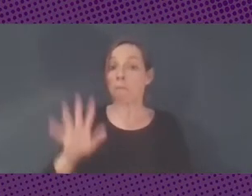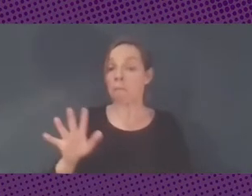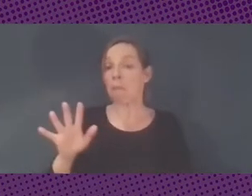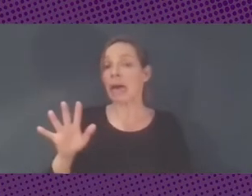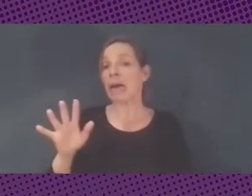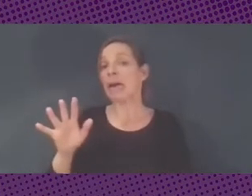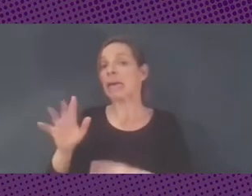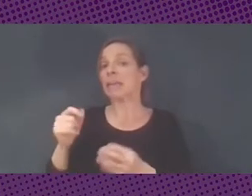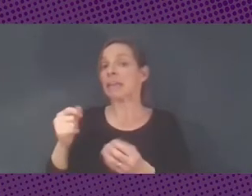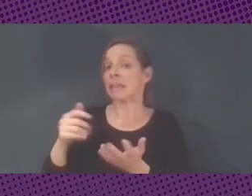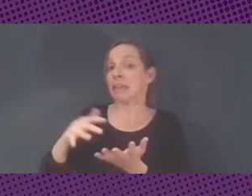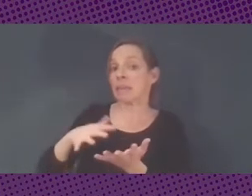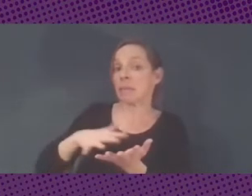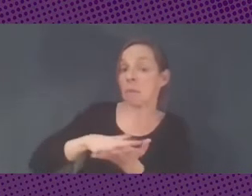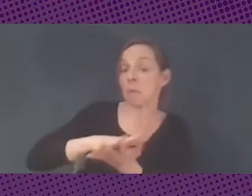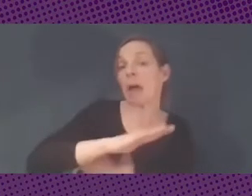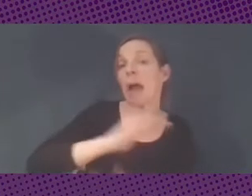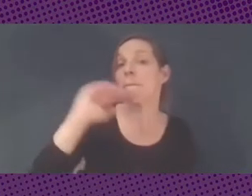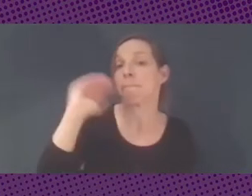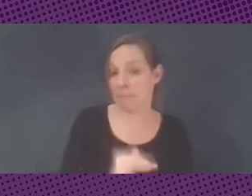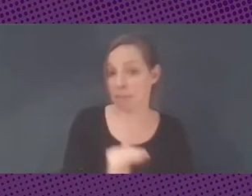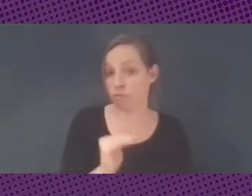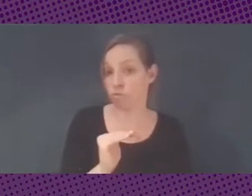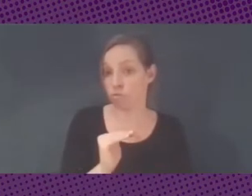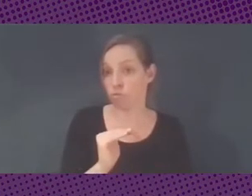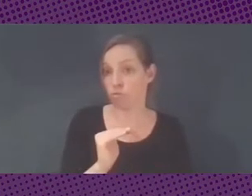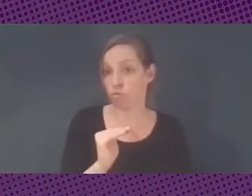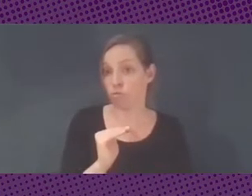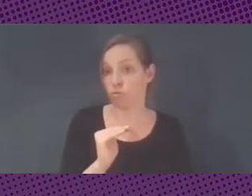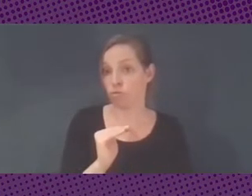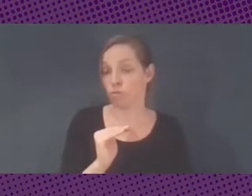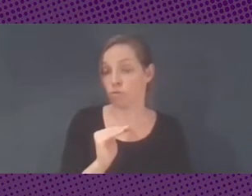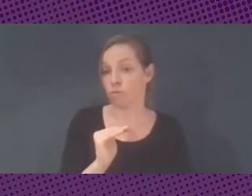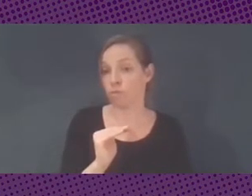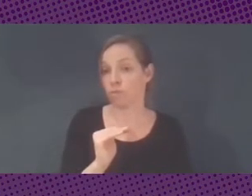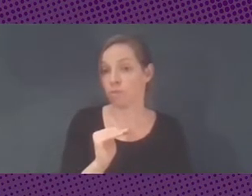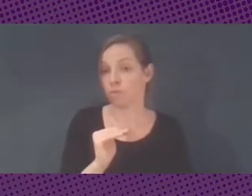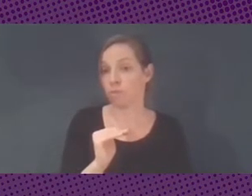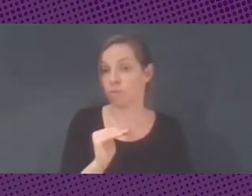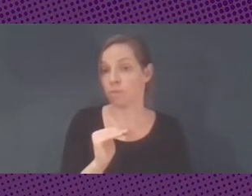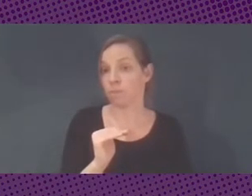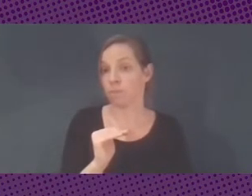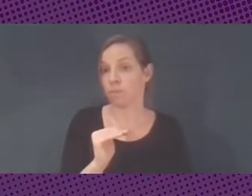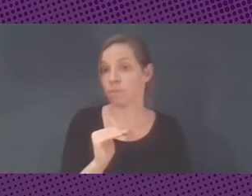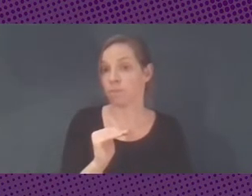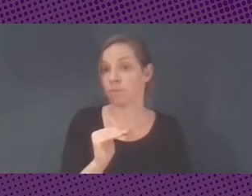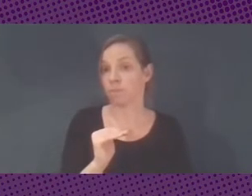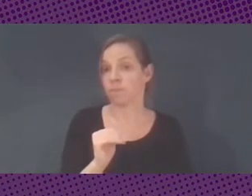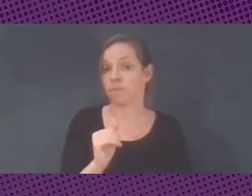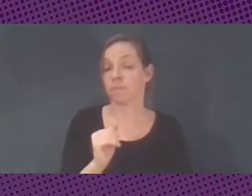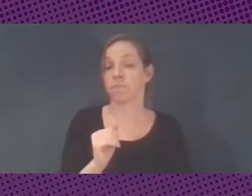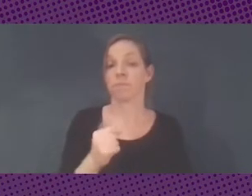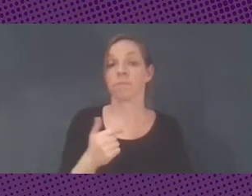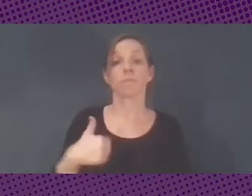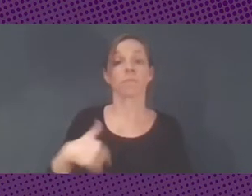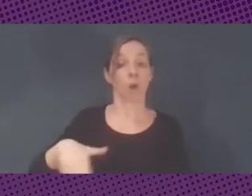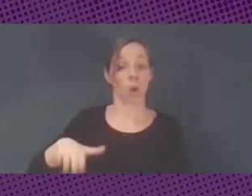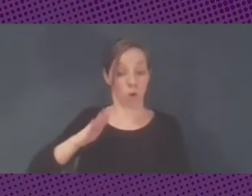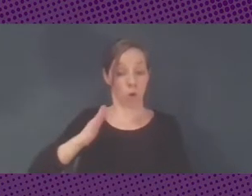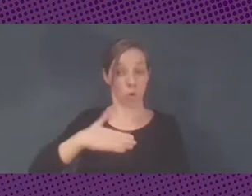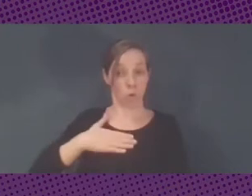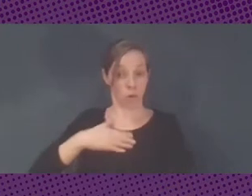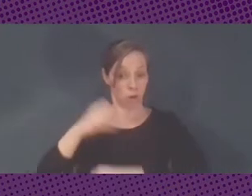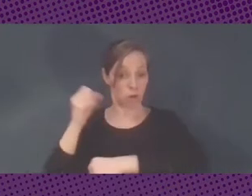giving a lot of our of our savings to asset managers and institutional investors. And these now